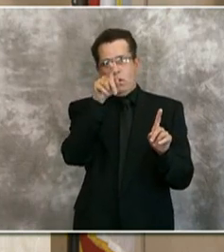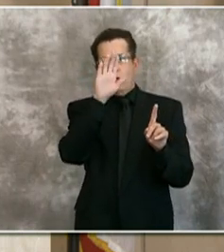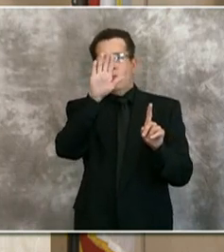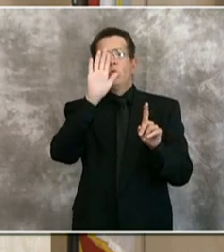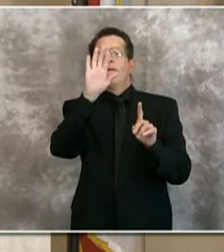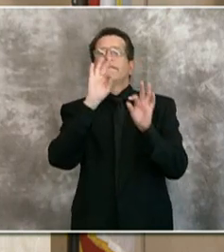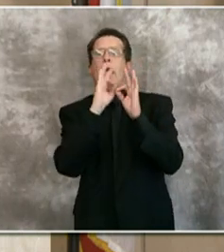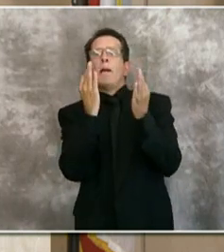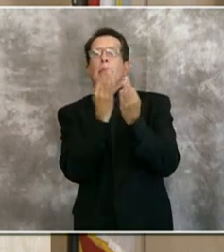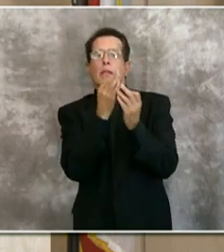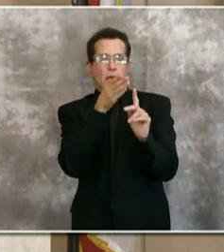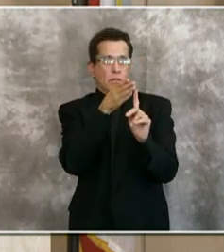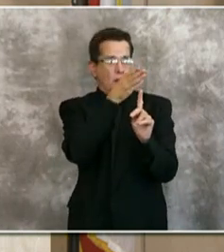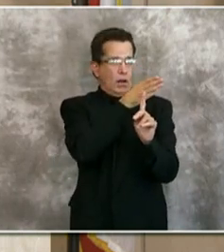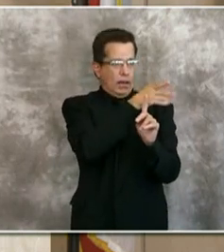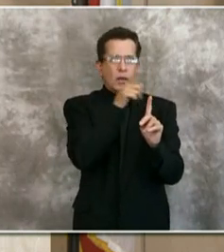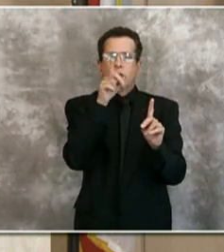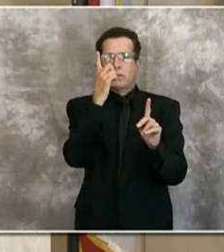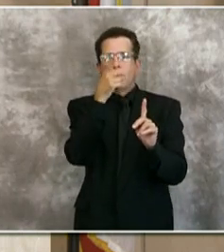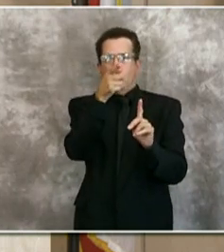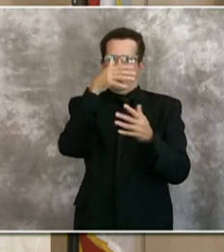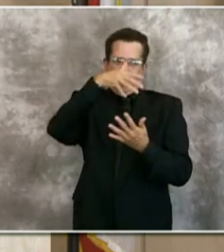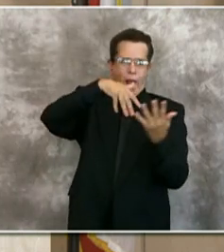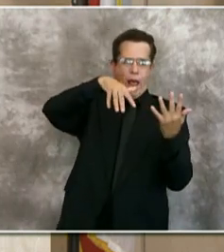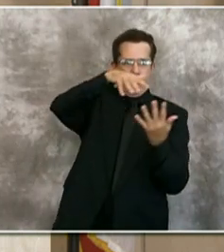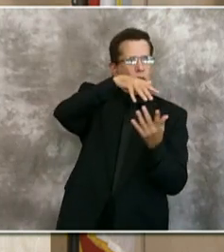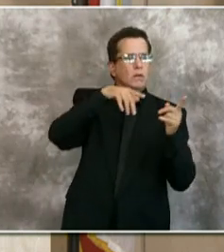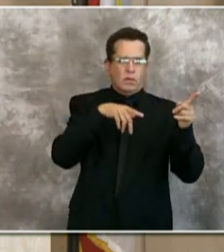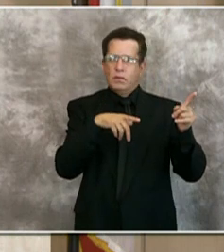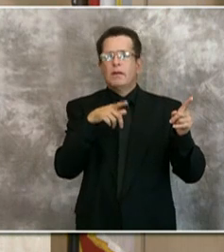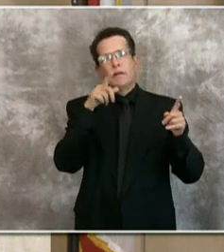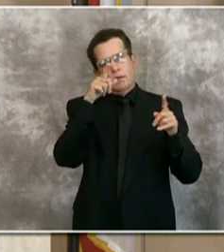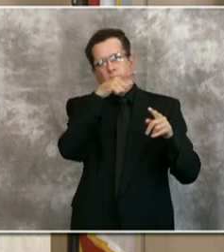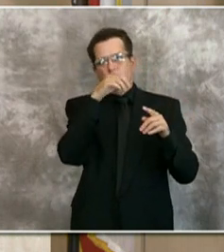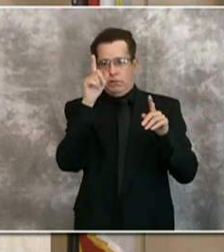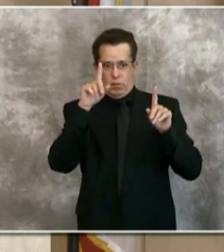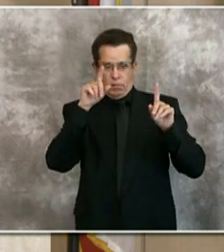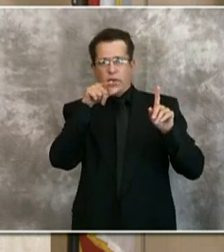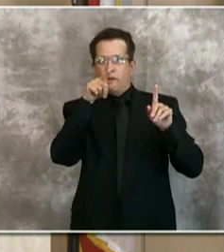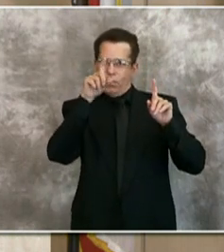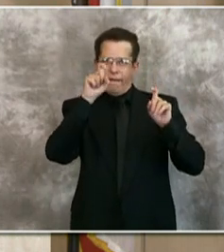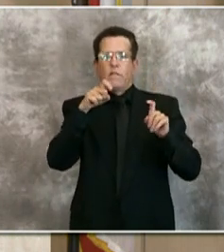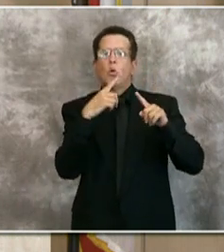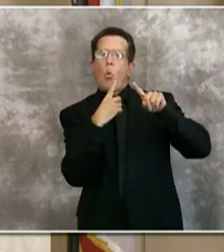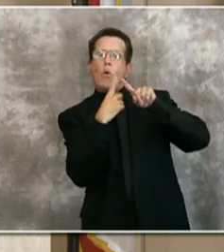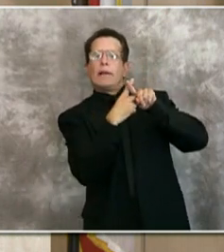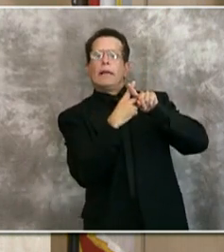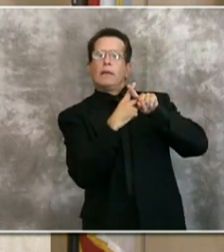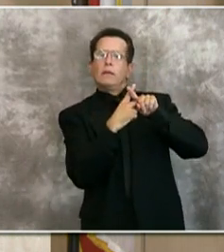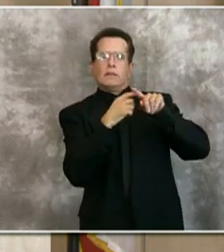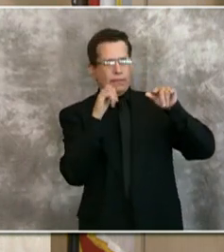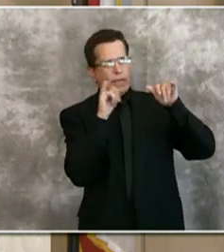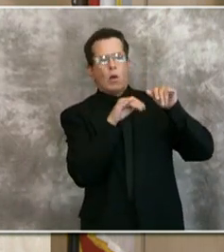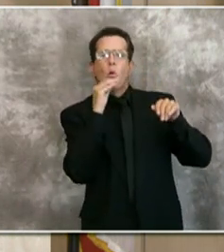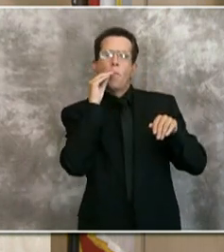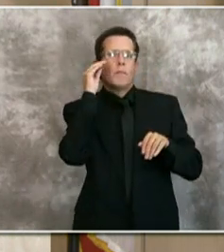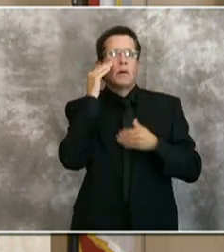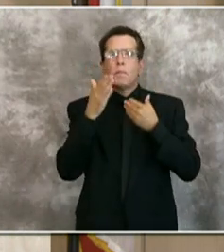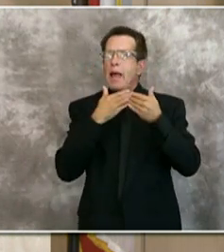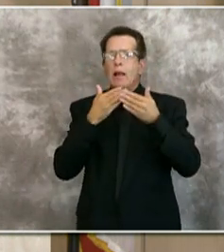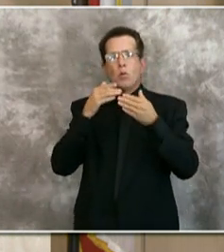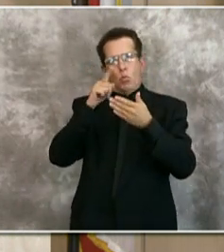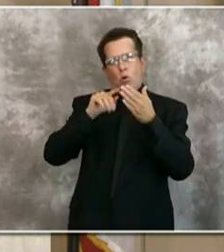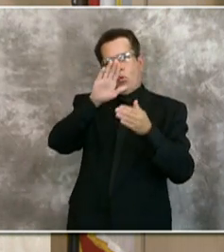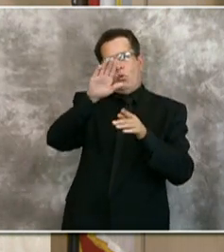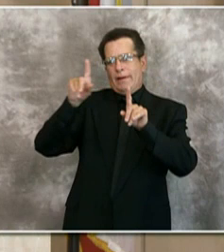contact and you got tested, you're still under quarantine, regardless of whether your test is positive or negative. And if